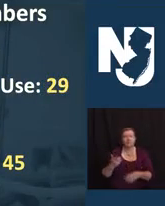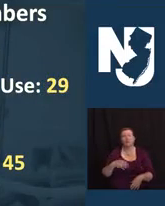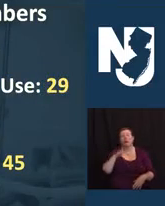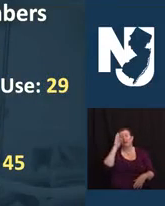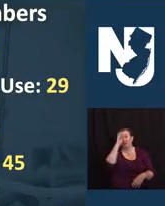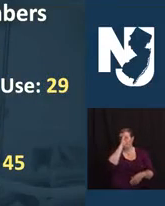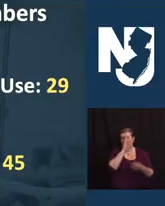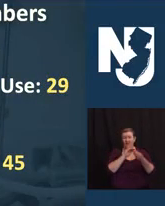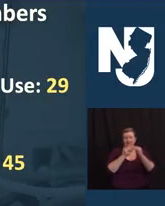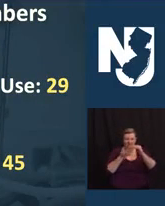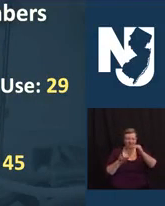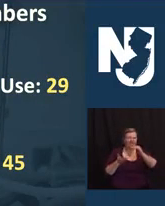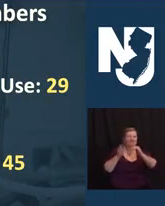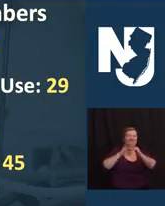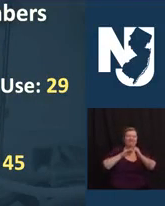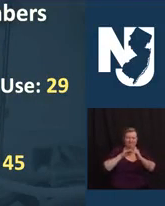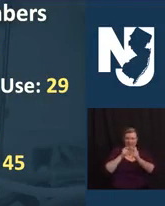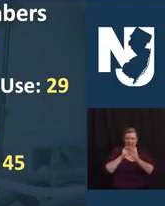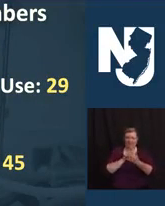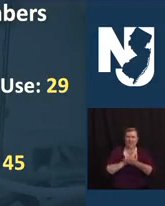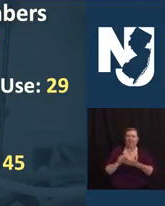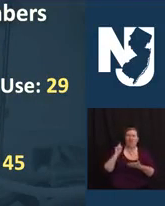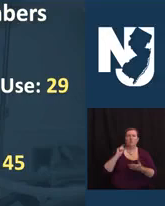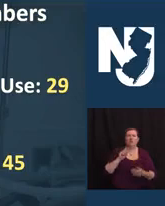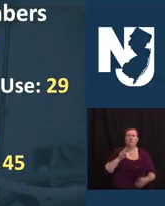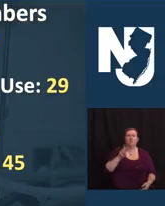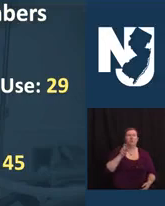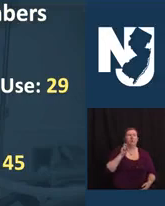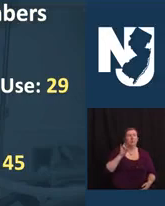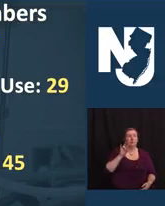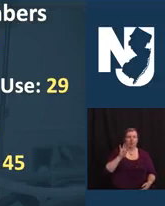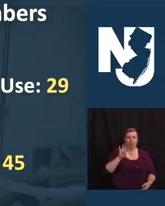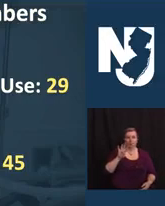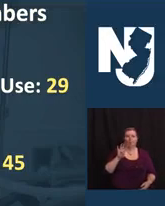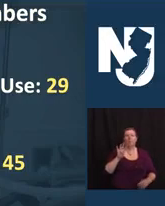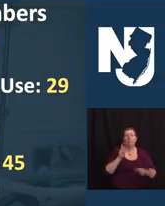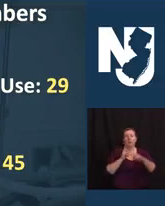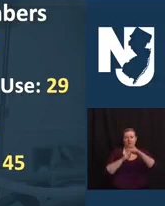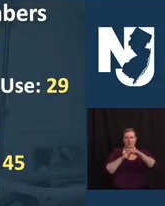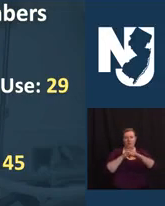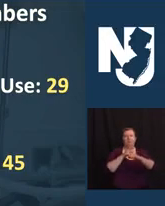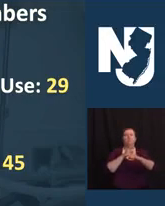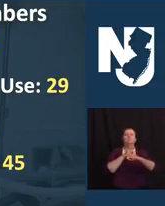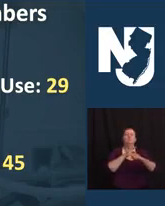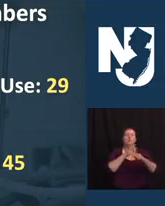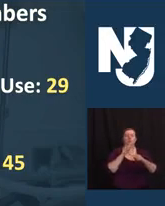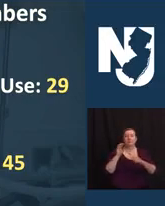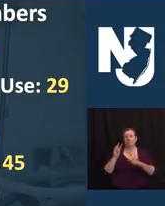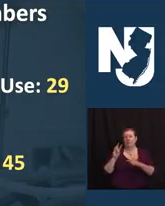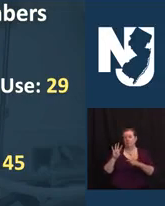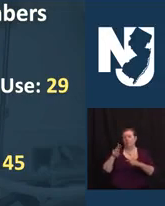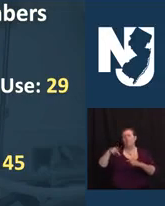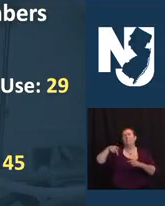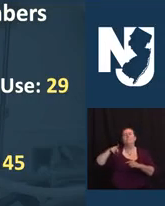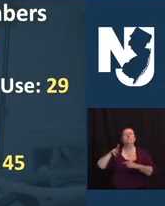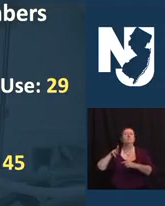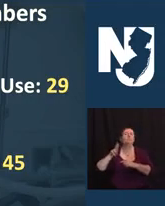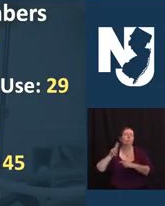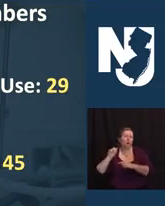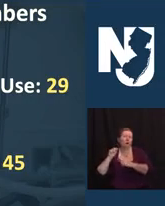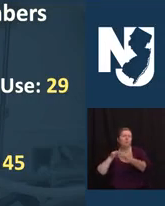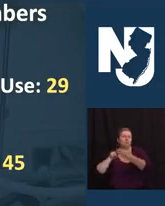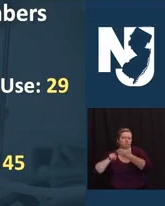last week, with 274 COVID positive and 64 PUI patients